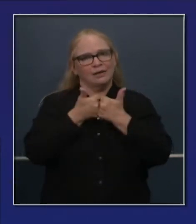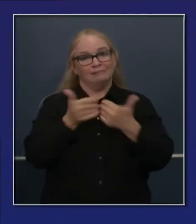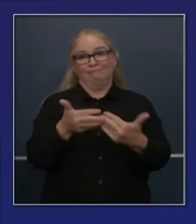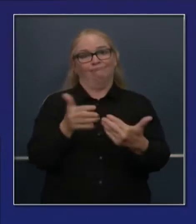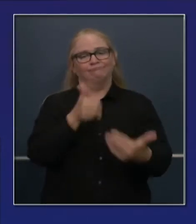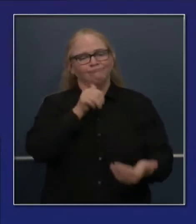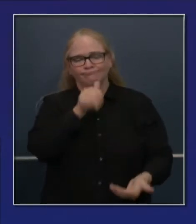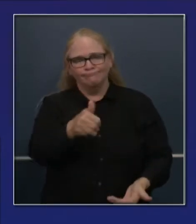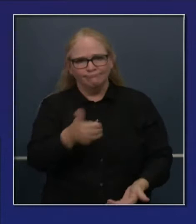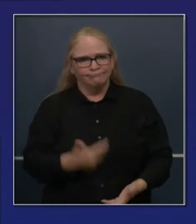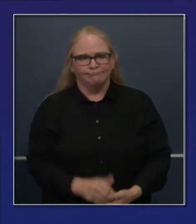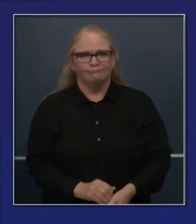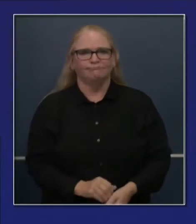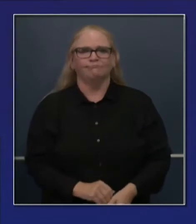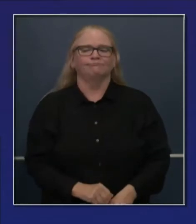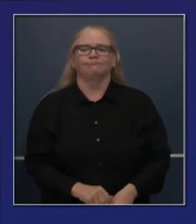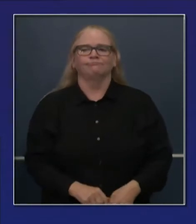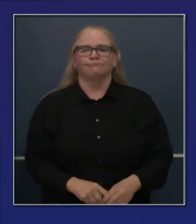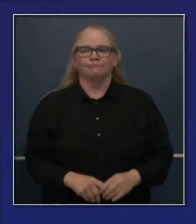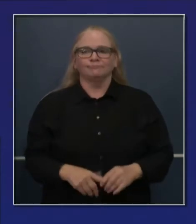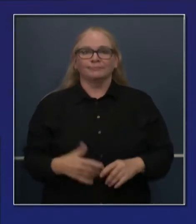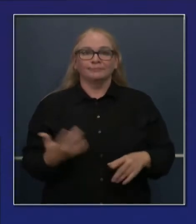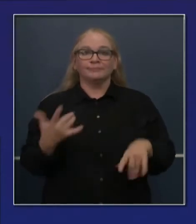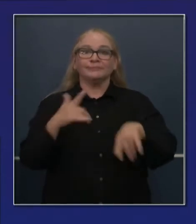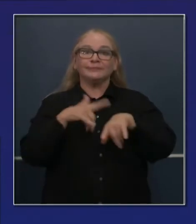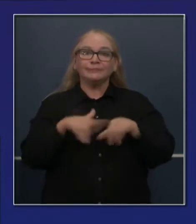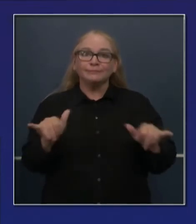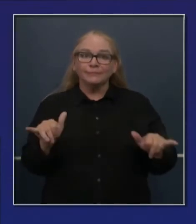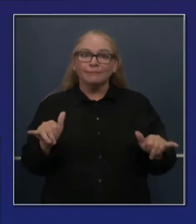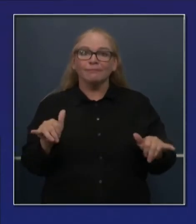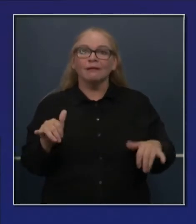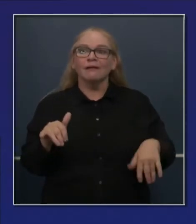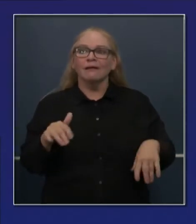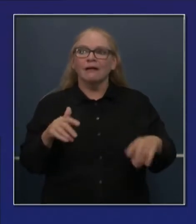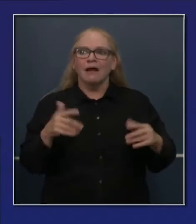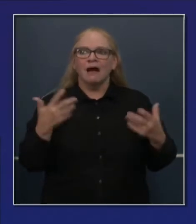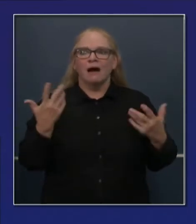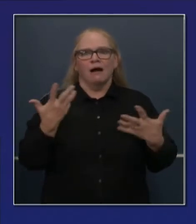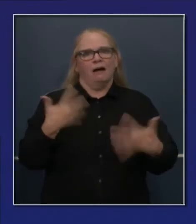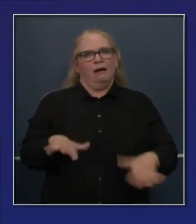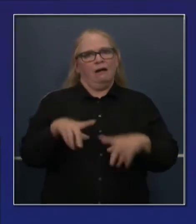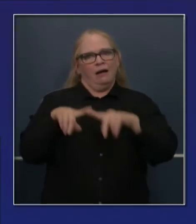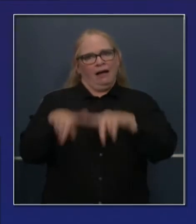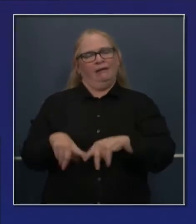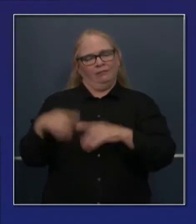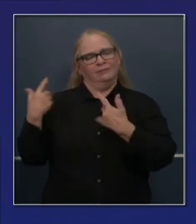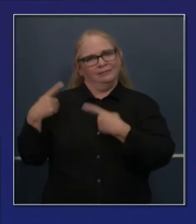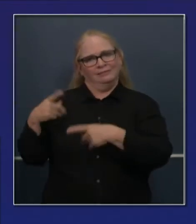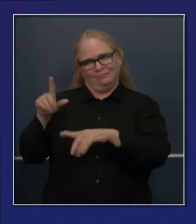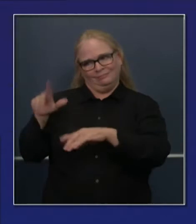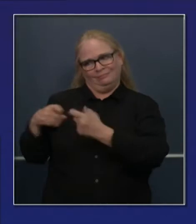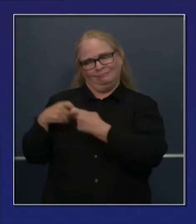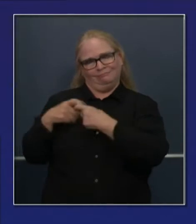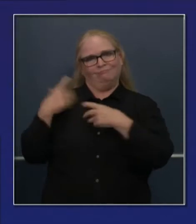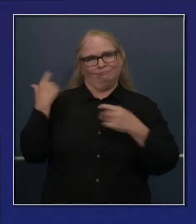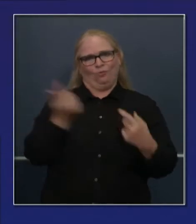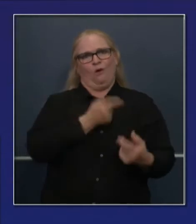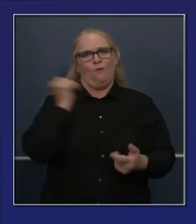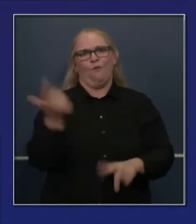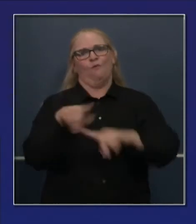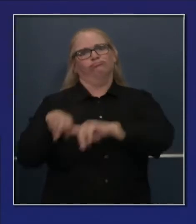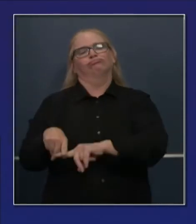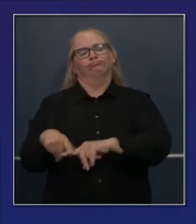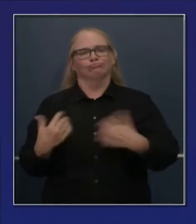have precipitated at once in this historic moment. We always have maintained that, golden oldie, you